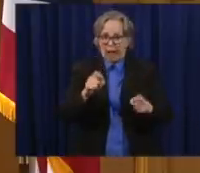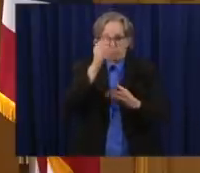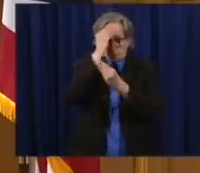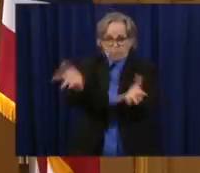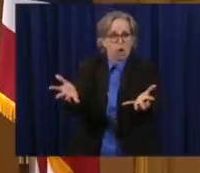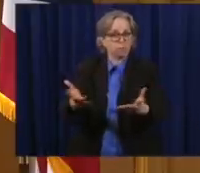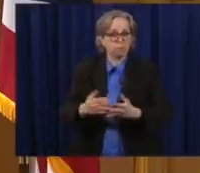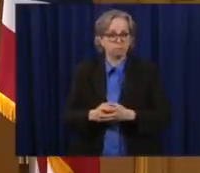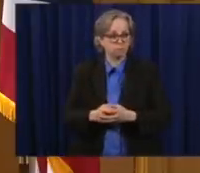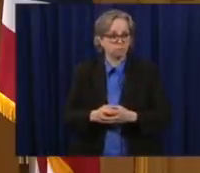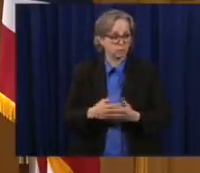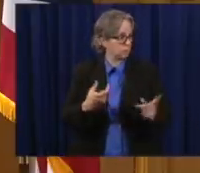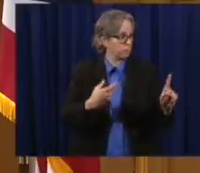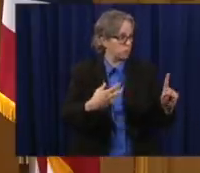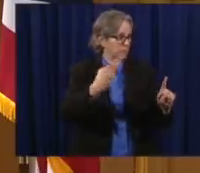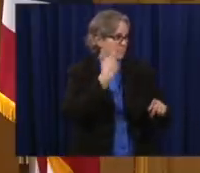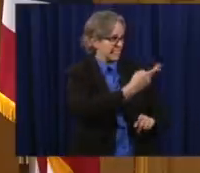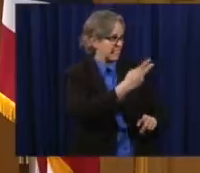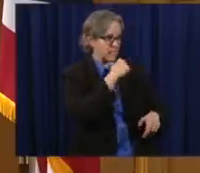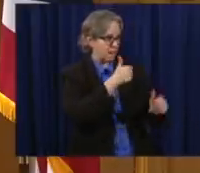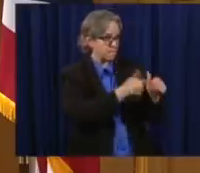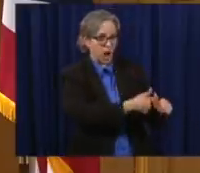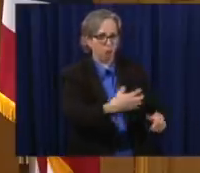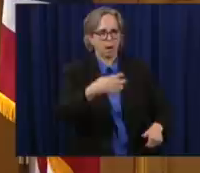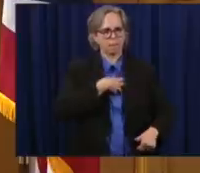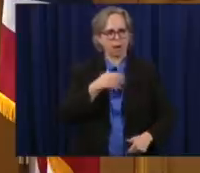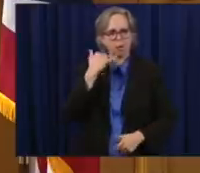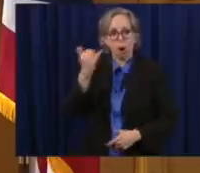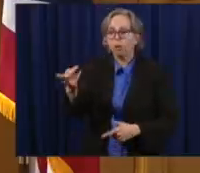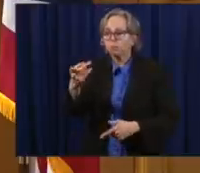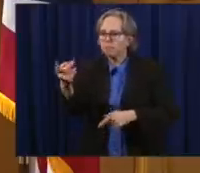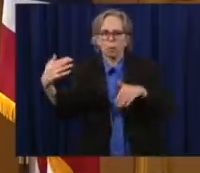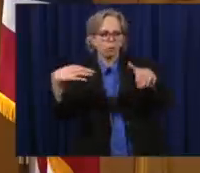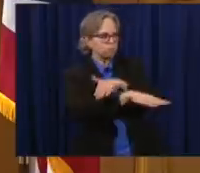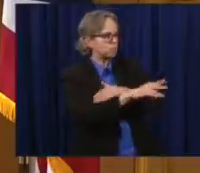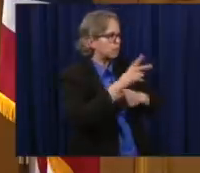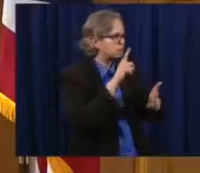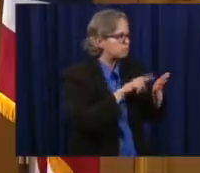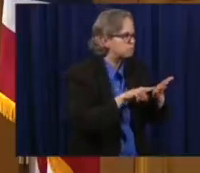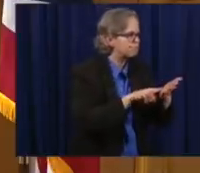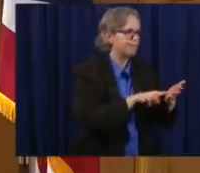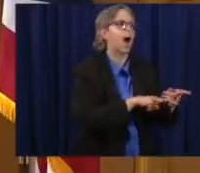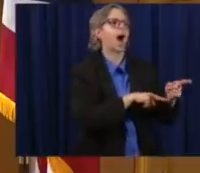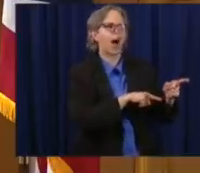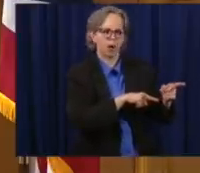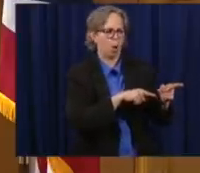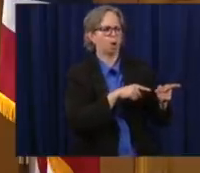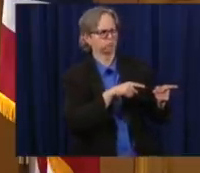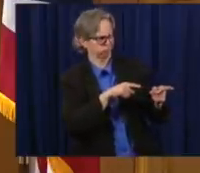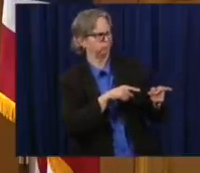complaints, they're going to go check it out. So again, I'll go back to what I said earlier.